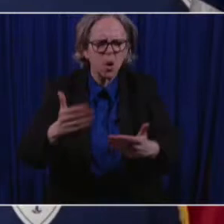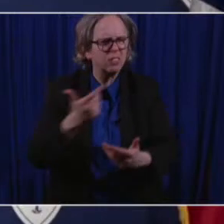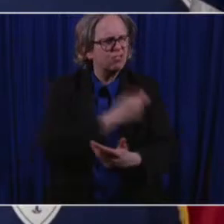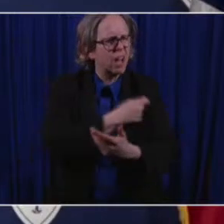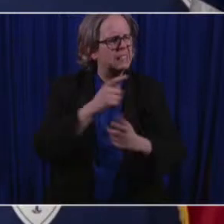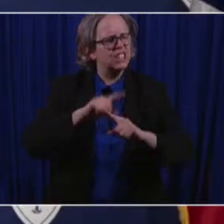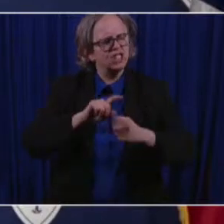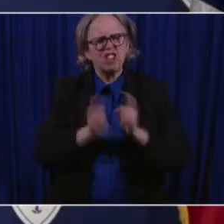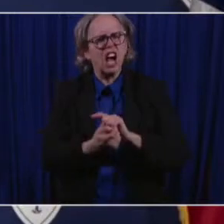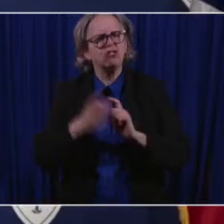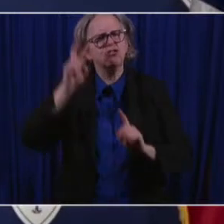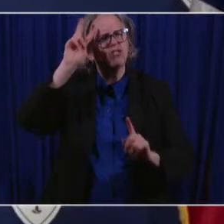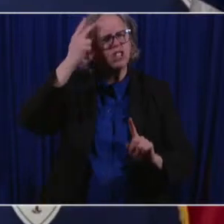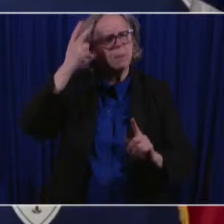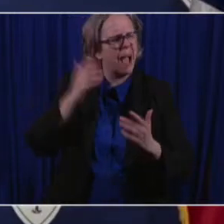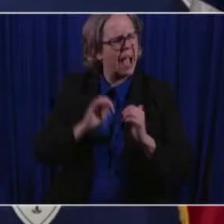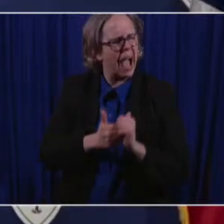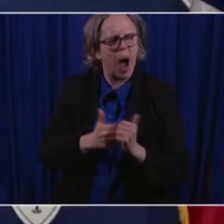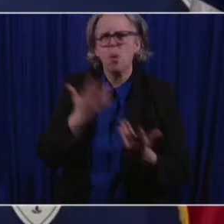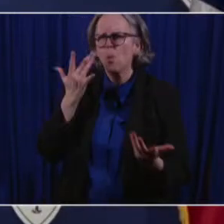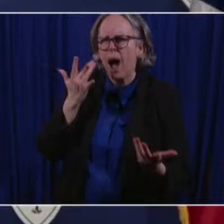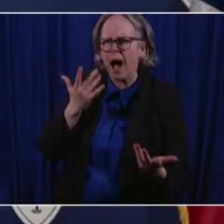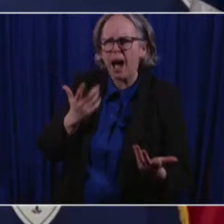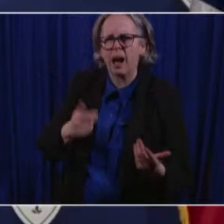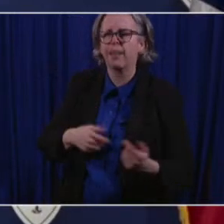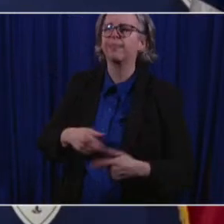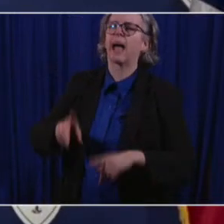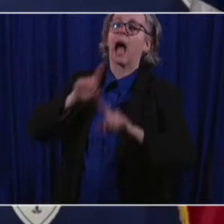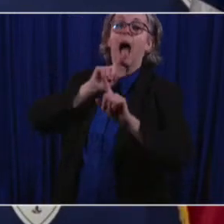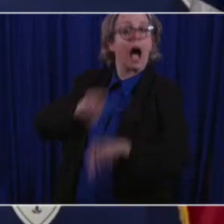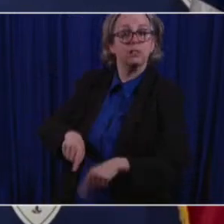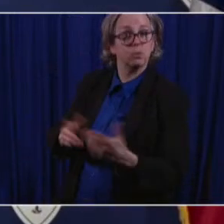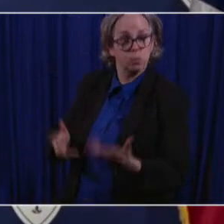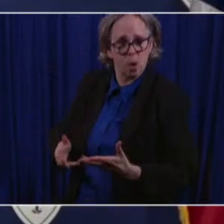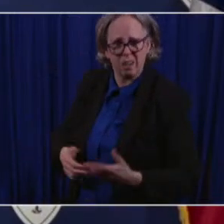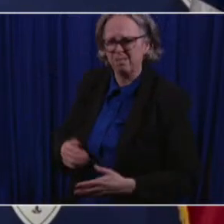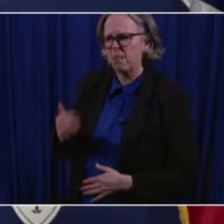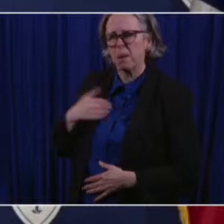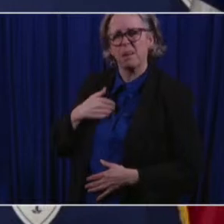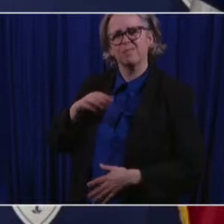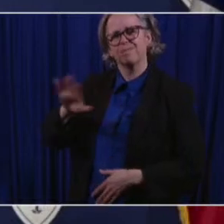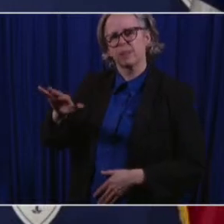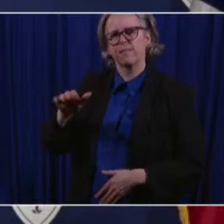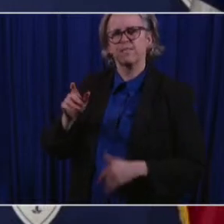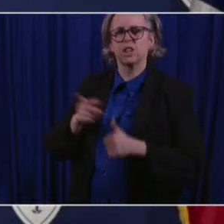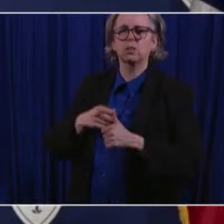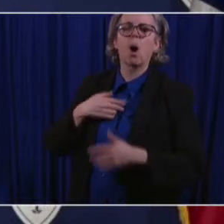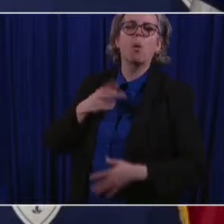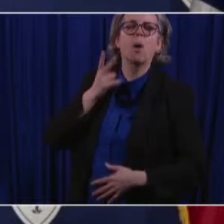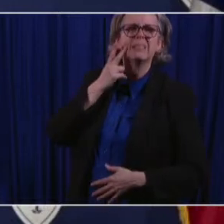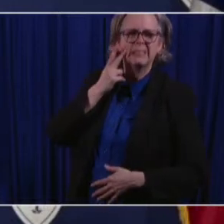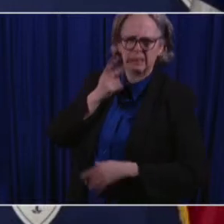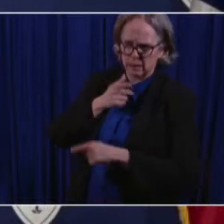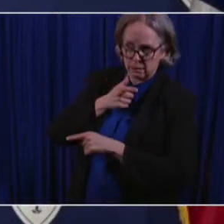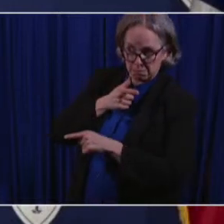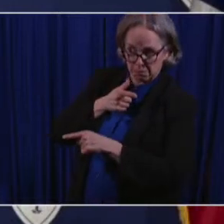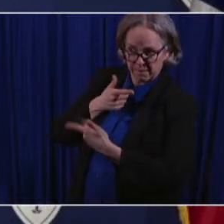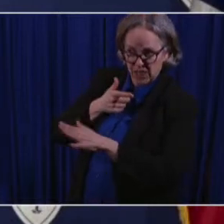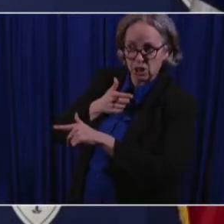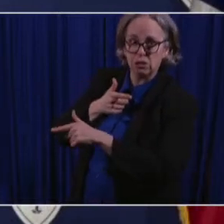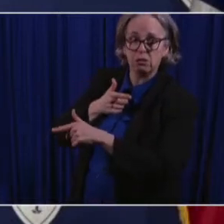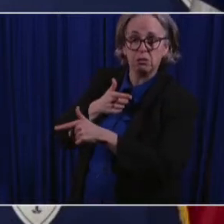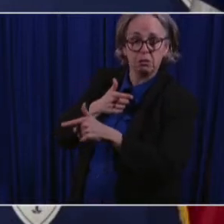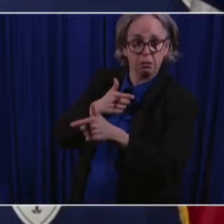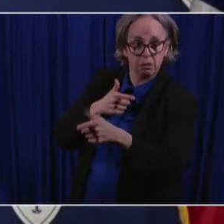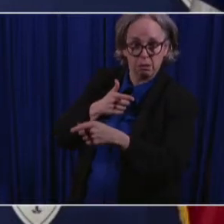the question would be why? And many times the answer comes back, well, I just kind of wanted to see how it's going to work out. I didn't want to be the first